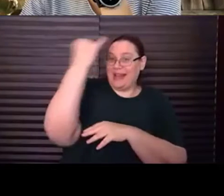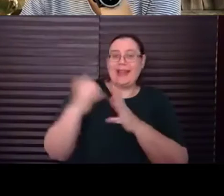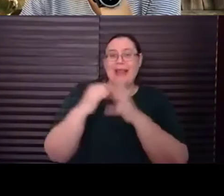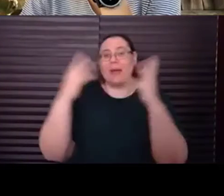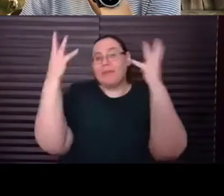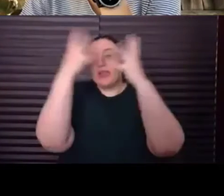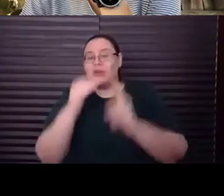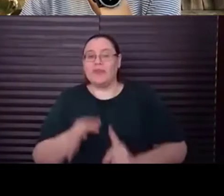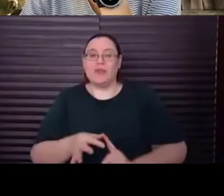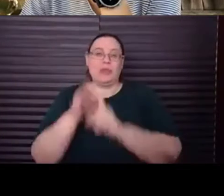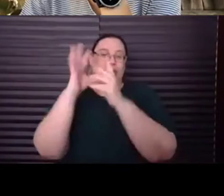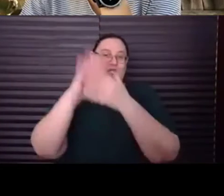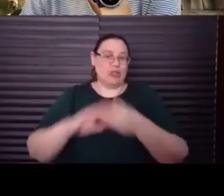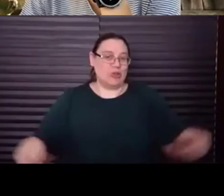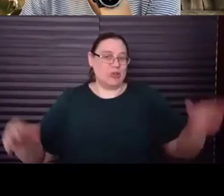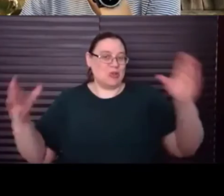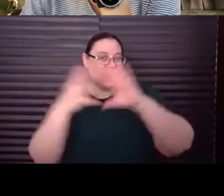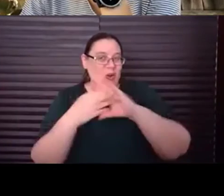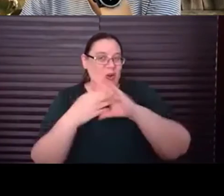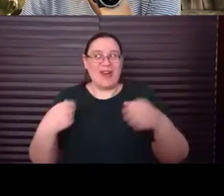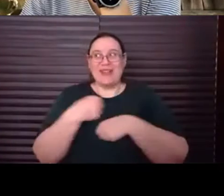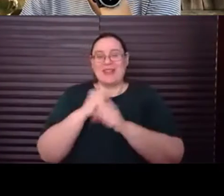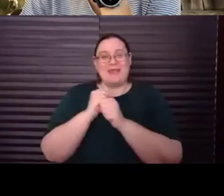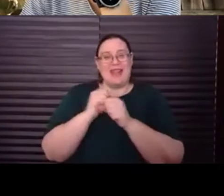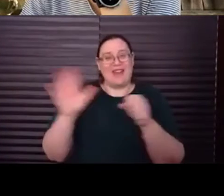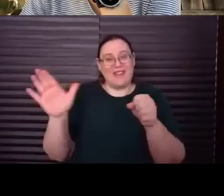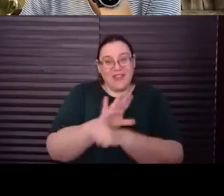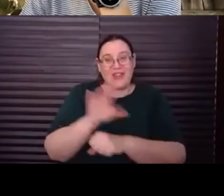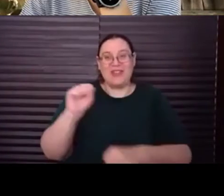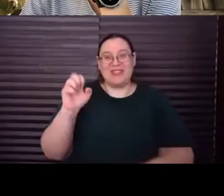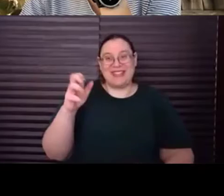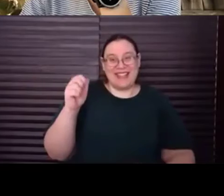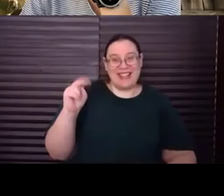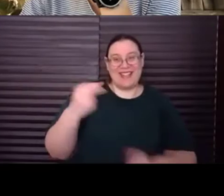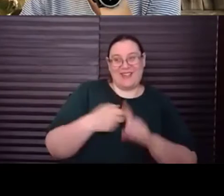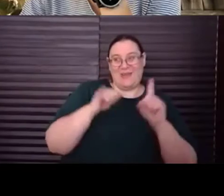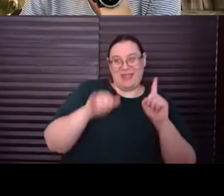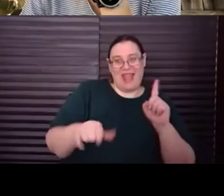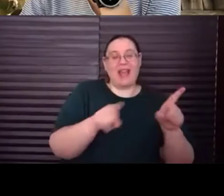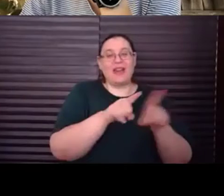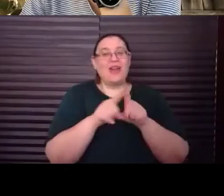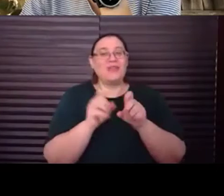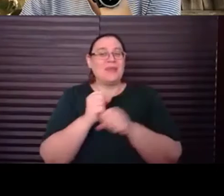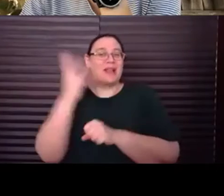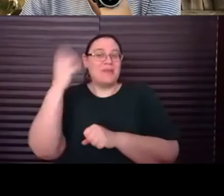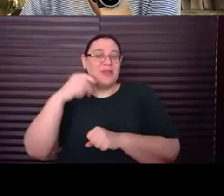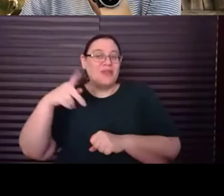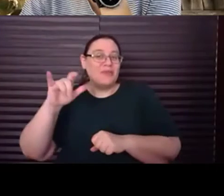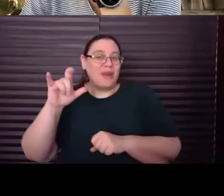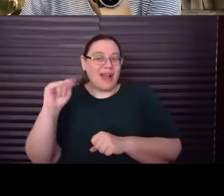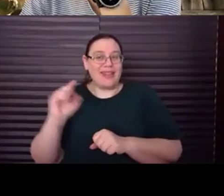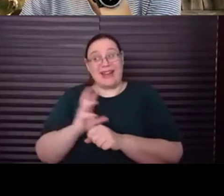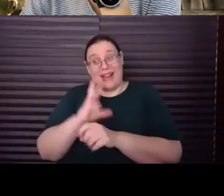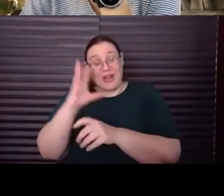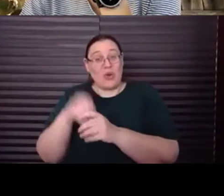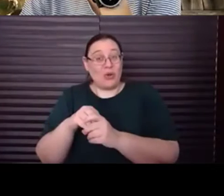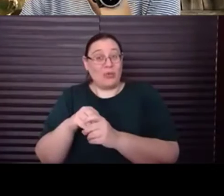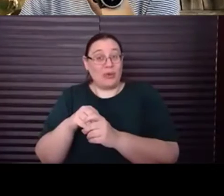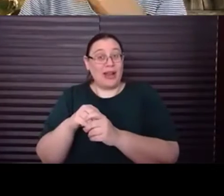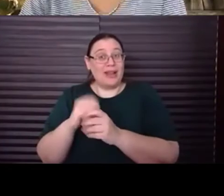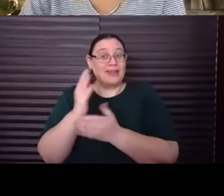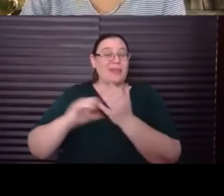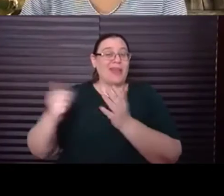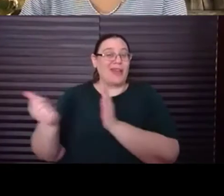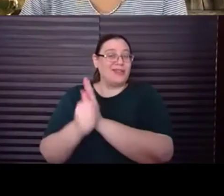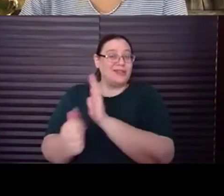this beautiful, unique story, to like create a whole season out of it, but also create a beautiful pilot and incorporate some